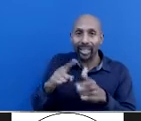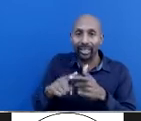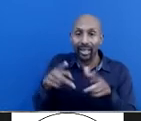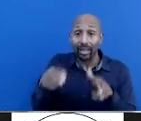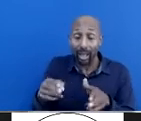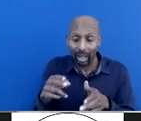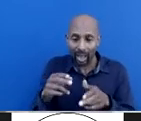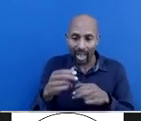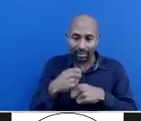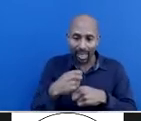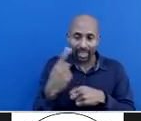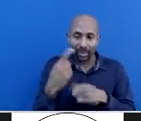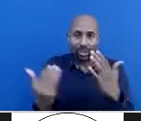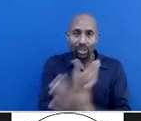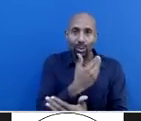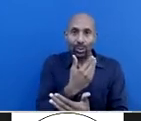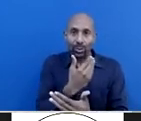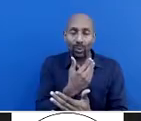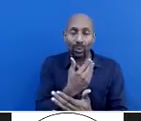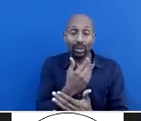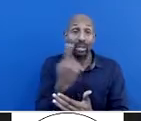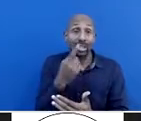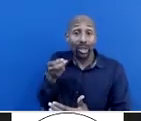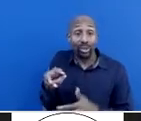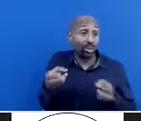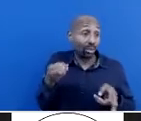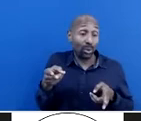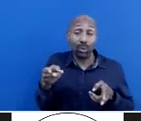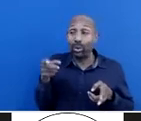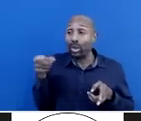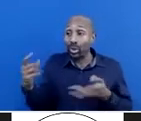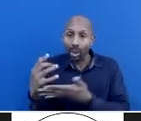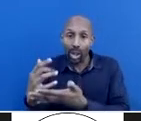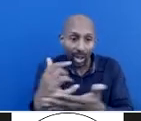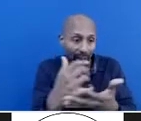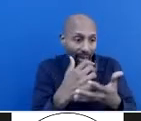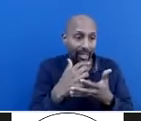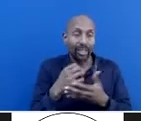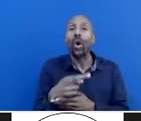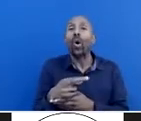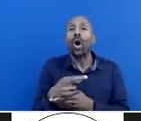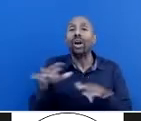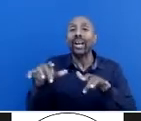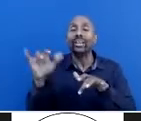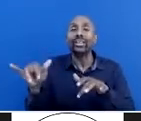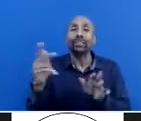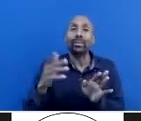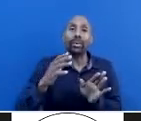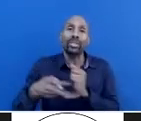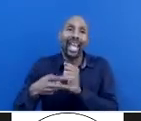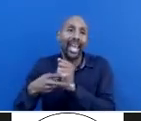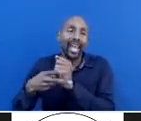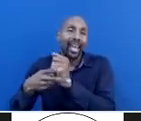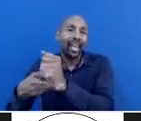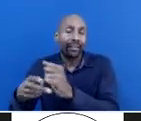out of the refuse that had been thrown away, out of records that had been put in crates, out of memories and histories that had been